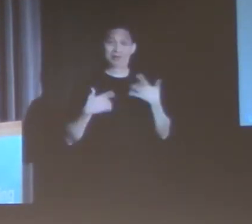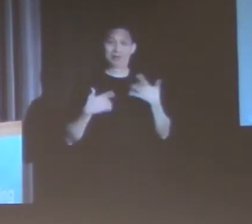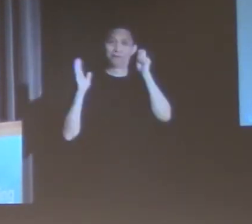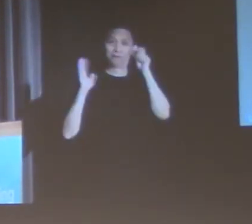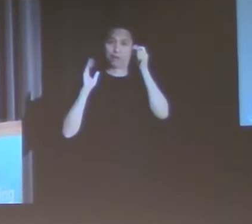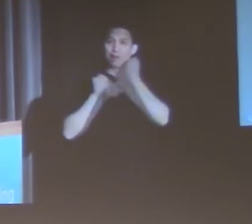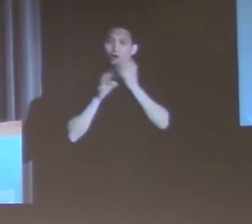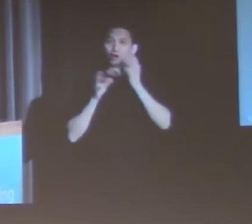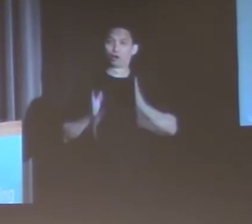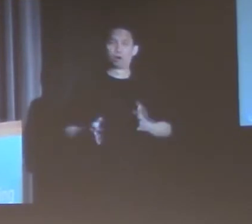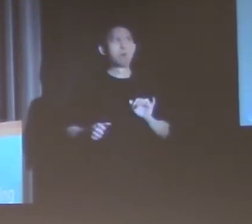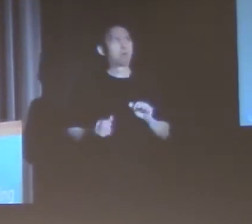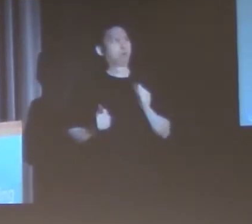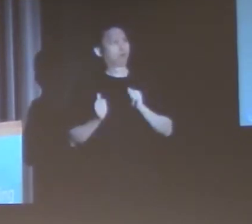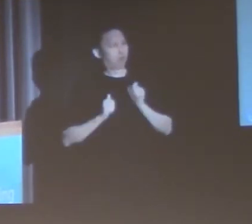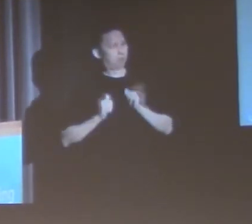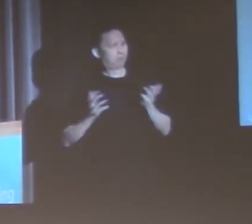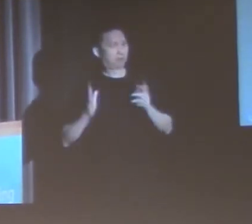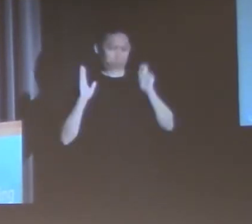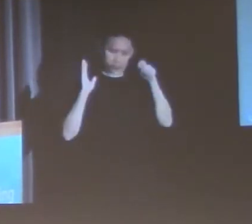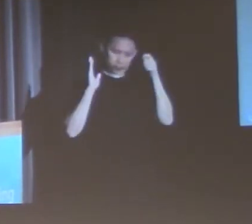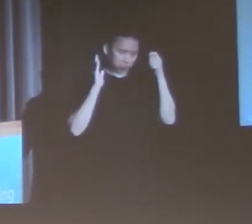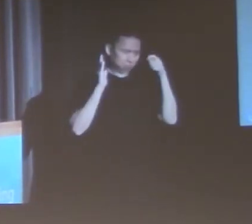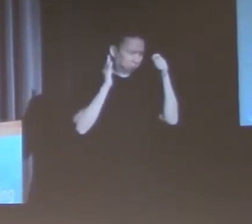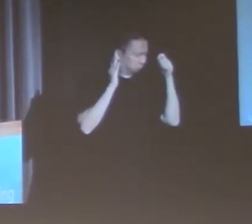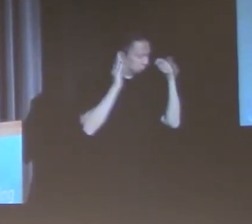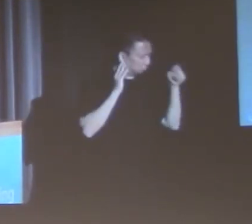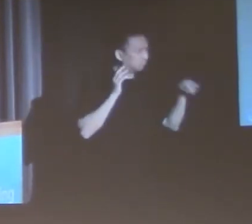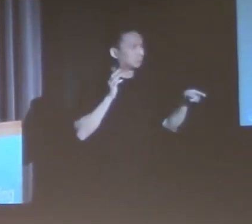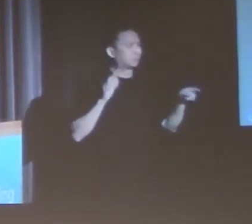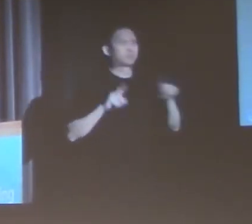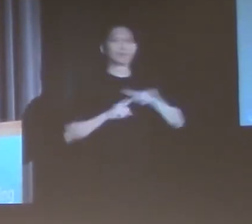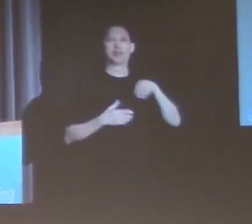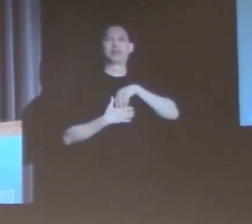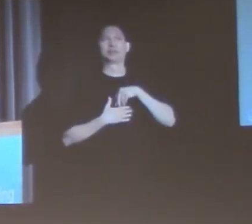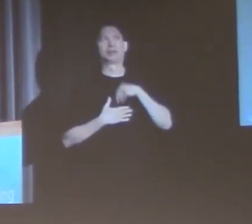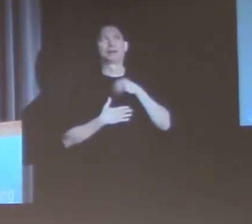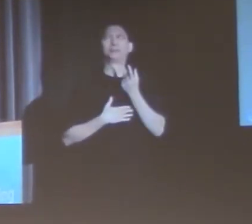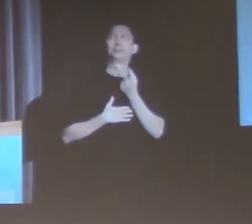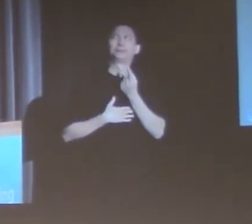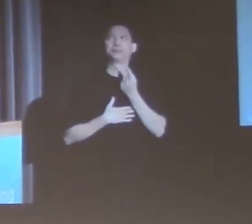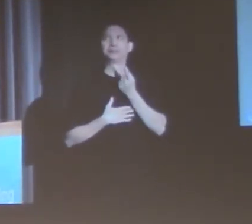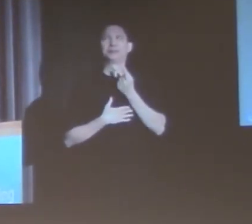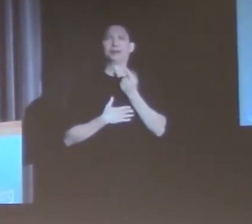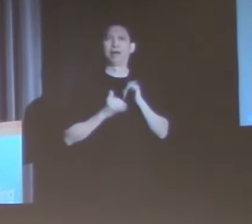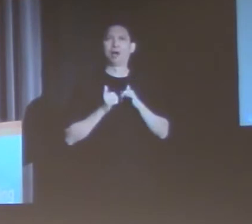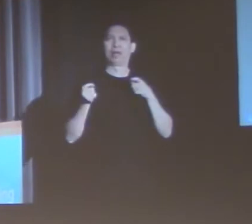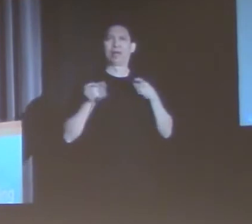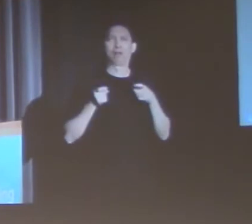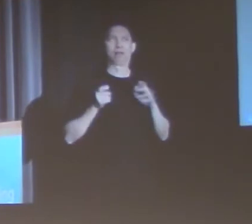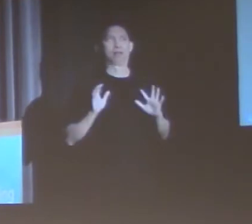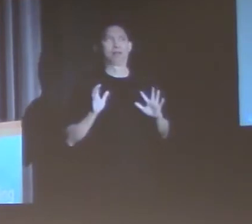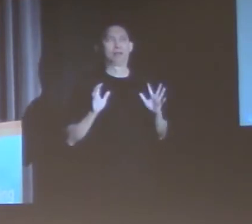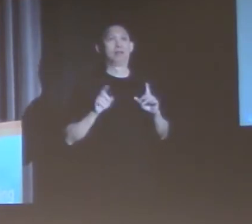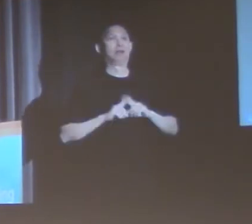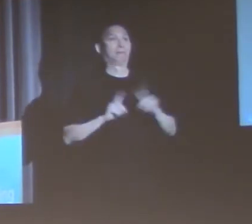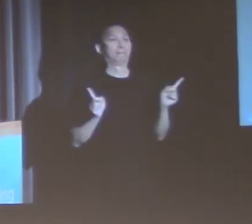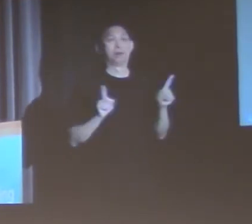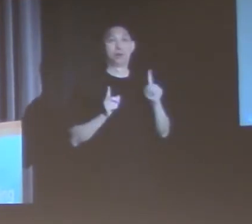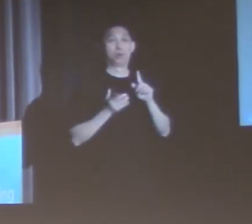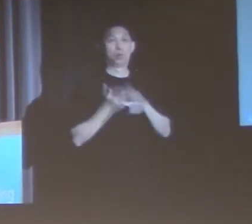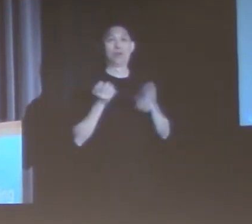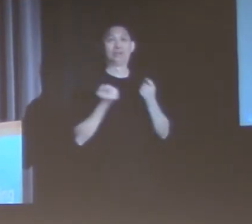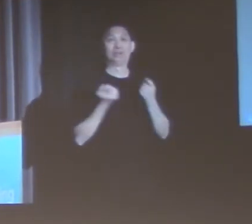I was very self-critical about that and how to handle it. But what saves it is the way, in fact, the characters talk and